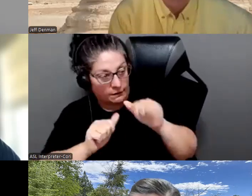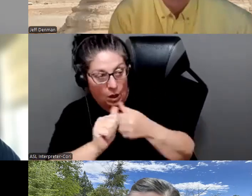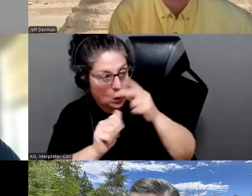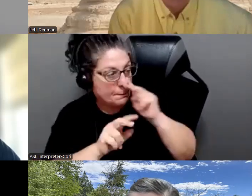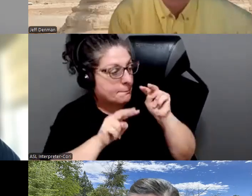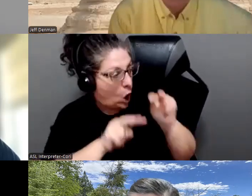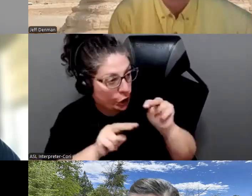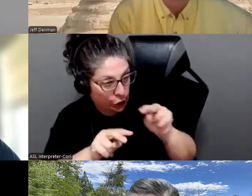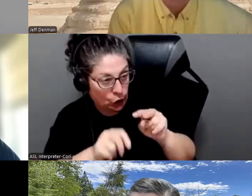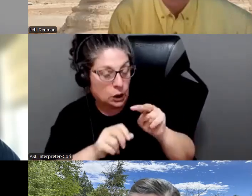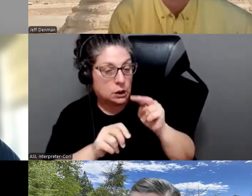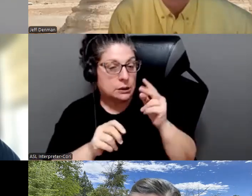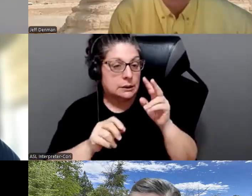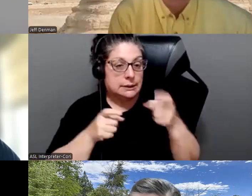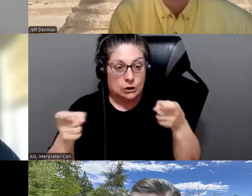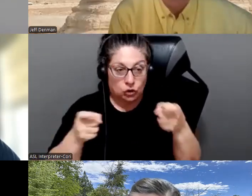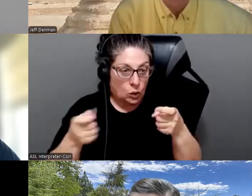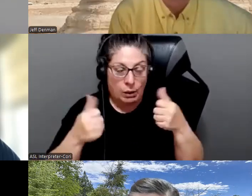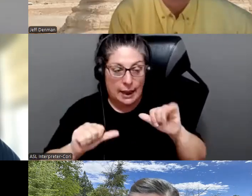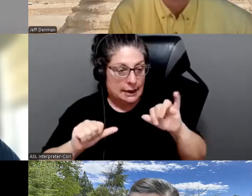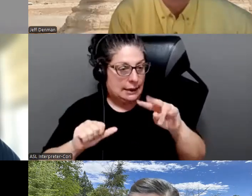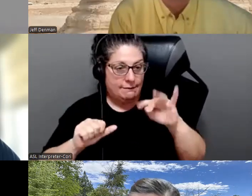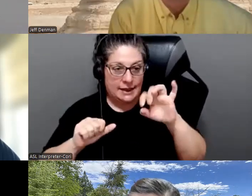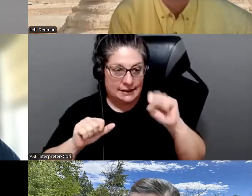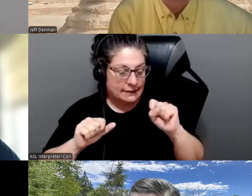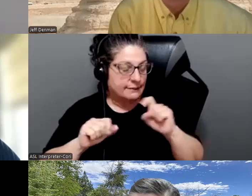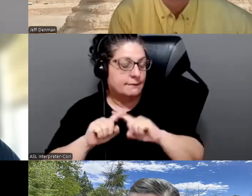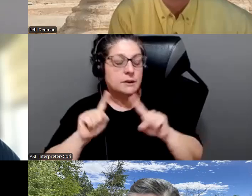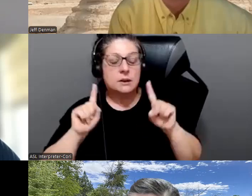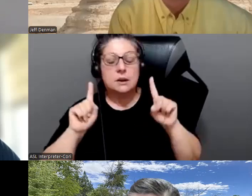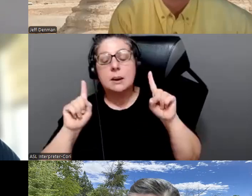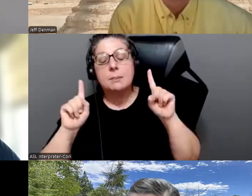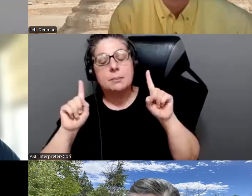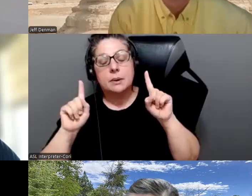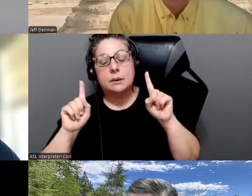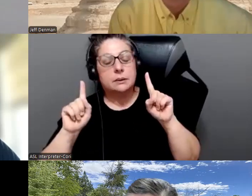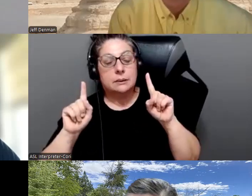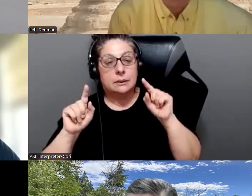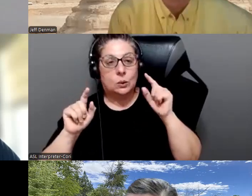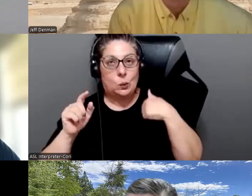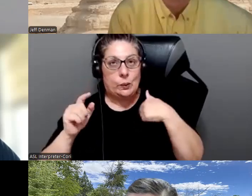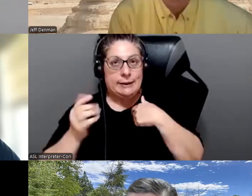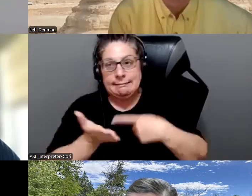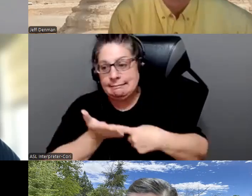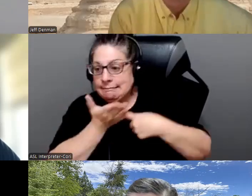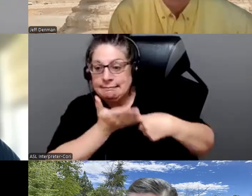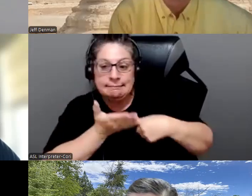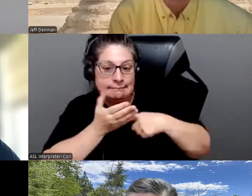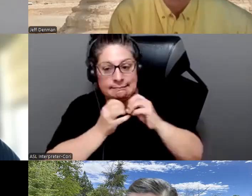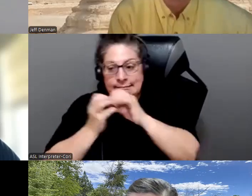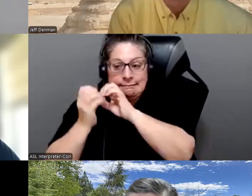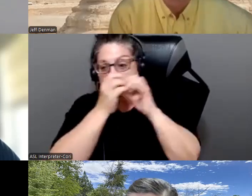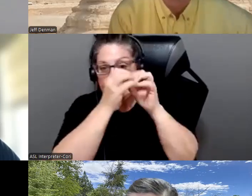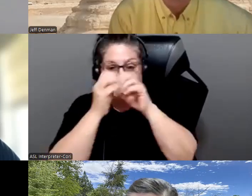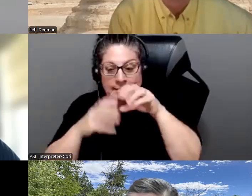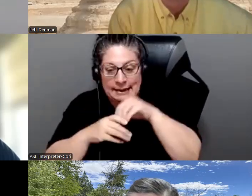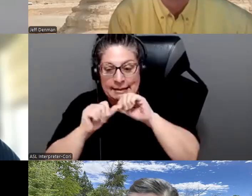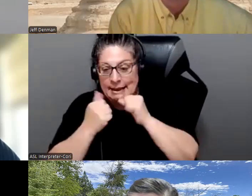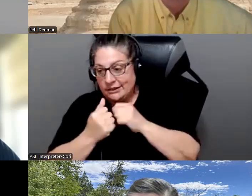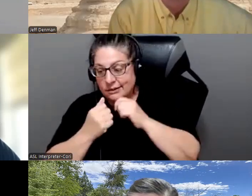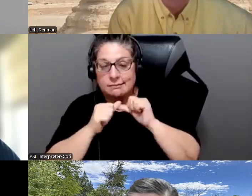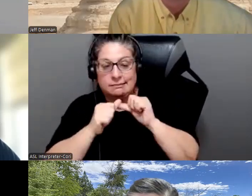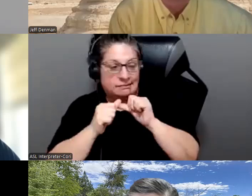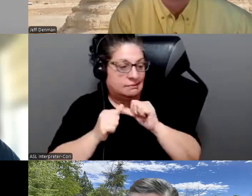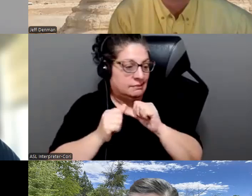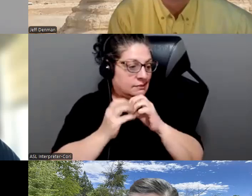monitor, and control invasives. But I wouldn't let it. We have this debate within our agency constantly about maybe